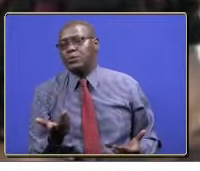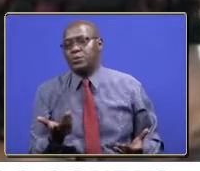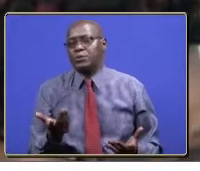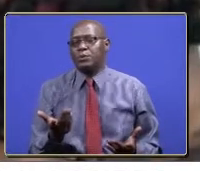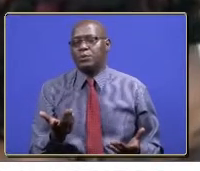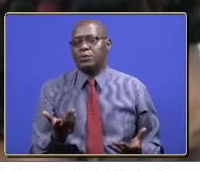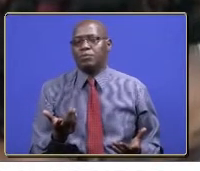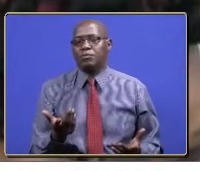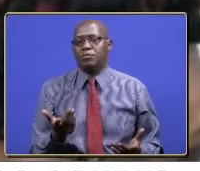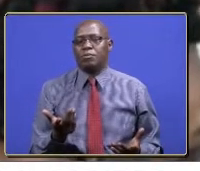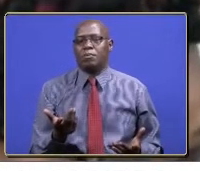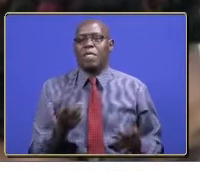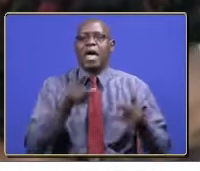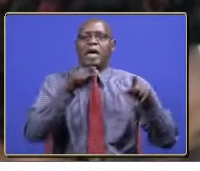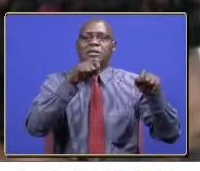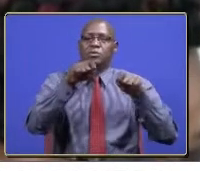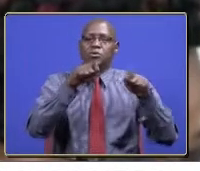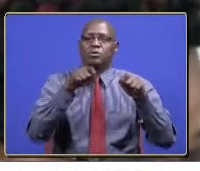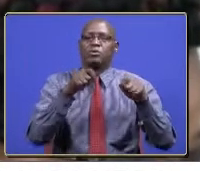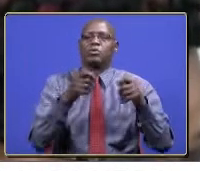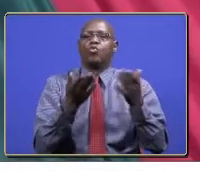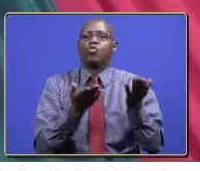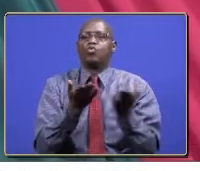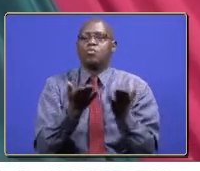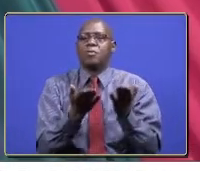Ikifika kwa registration ya huduma center, tunaenda kwa nani?